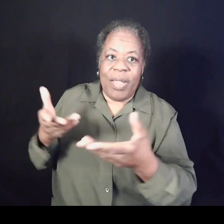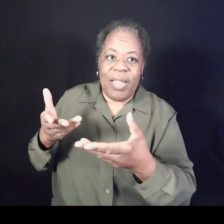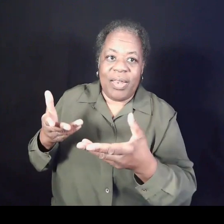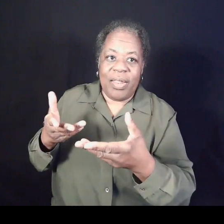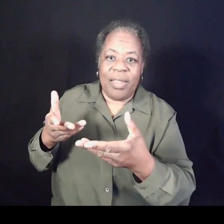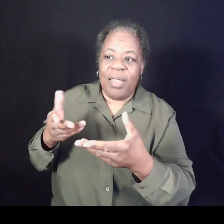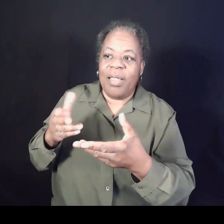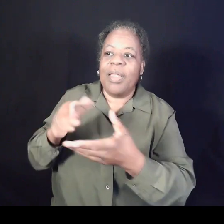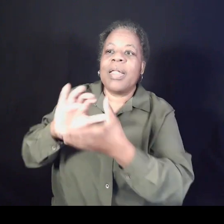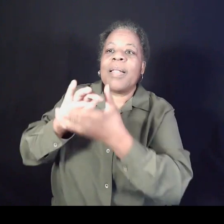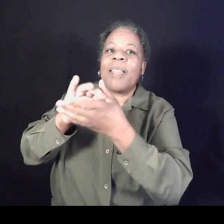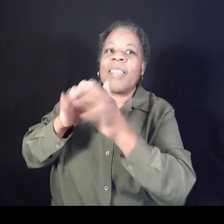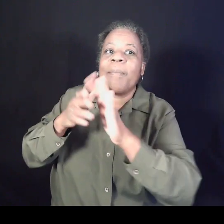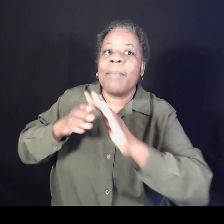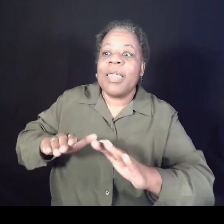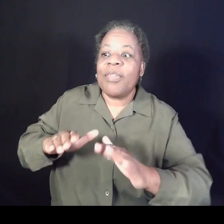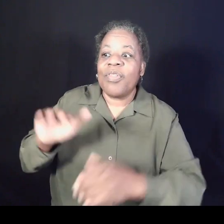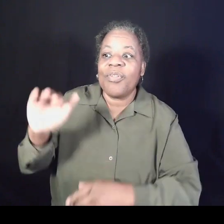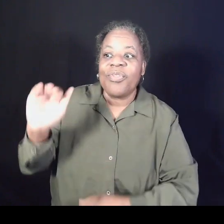Peace Child.